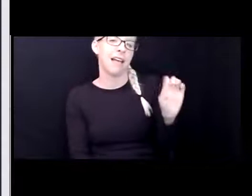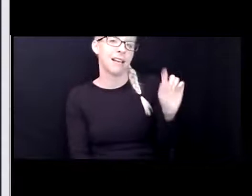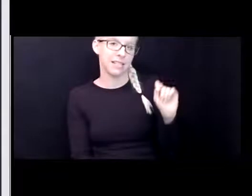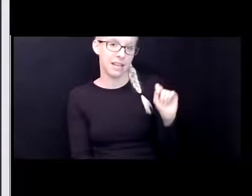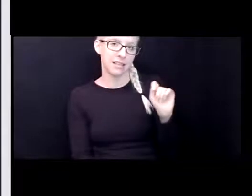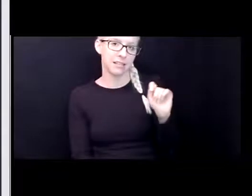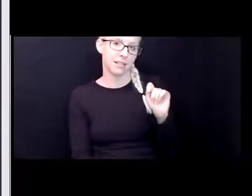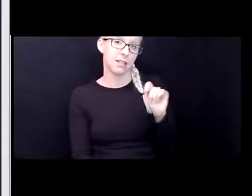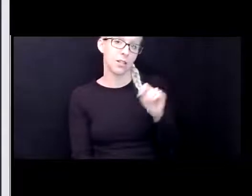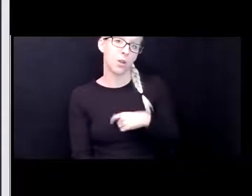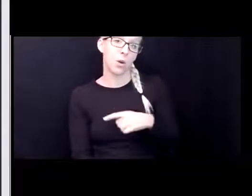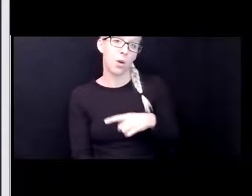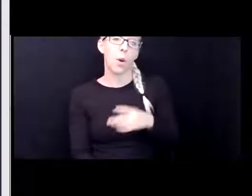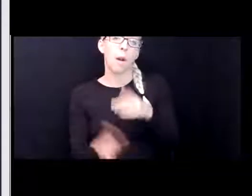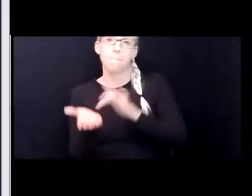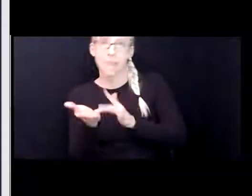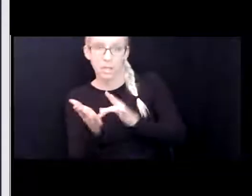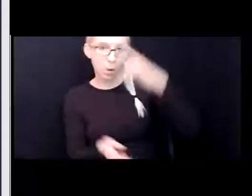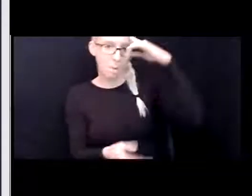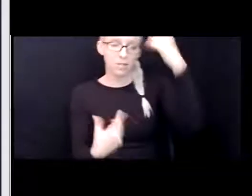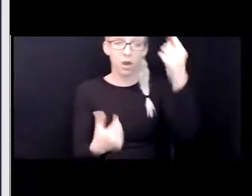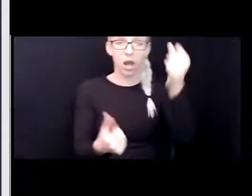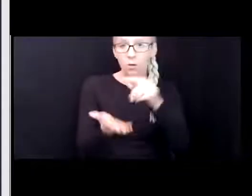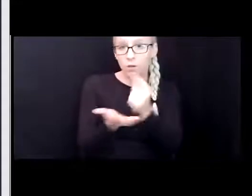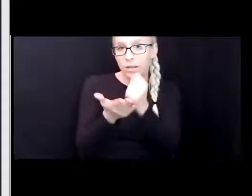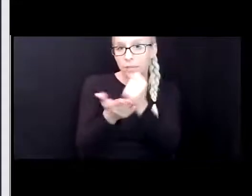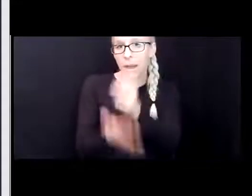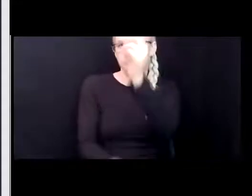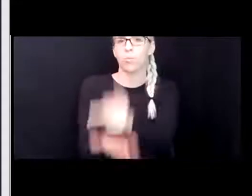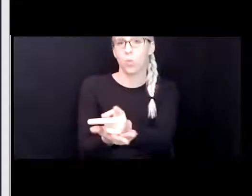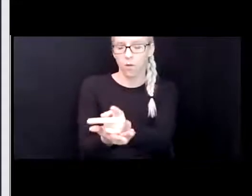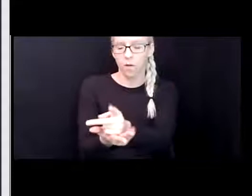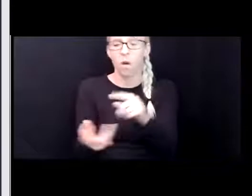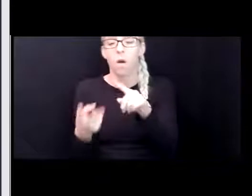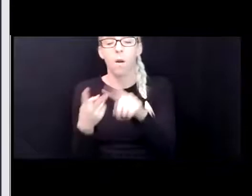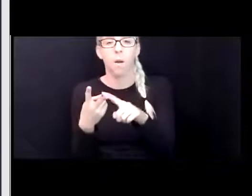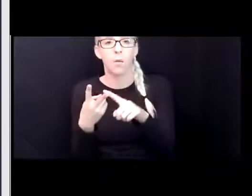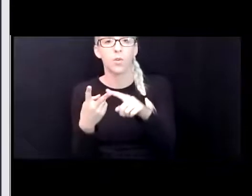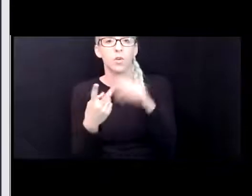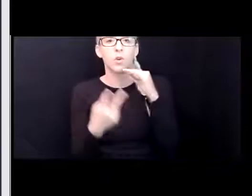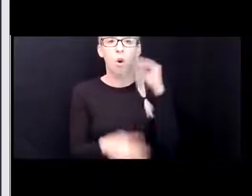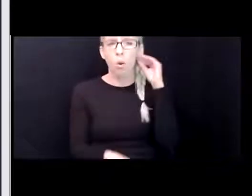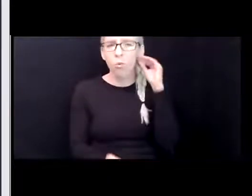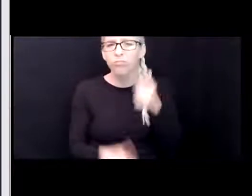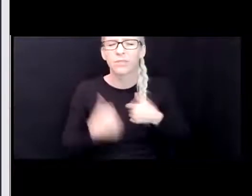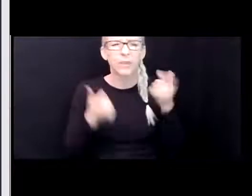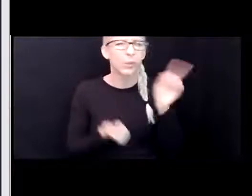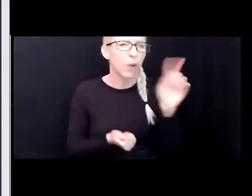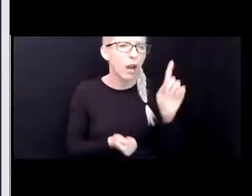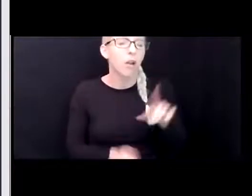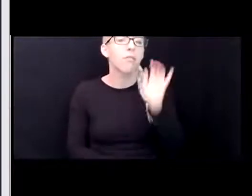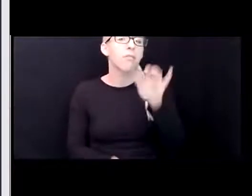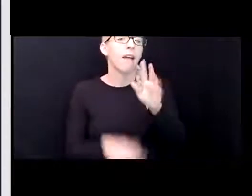Consenting to medical or mental health treatment, determining residence, and making those social decisions, you know, what